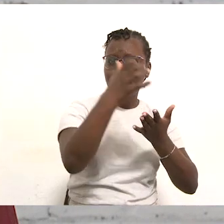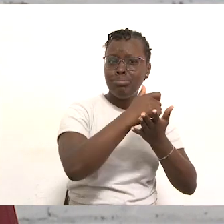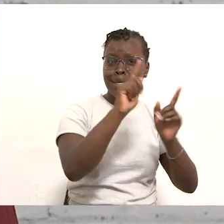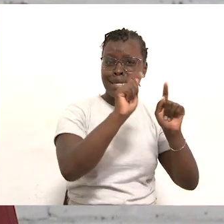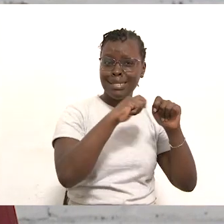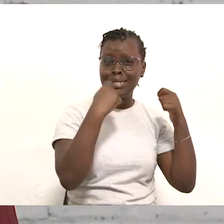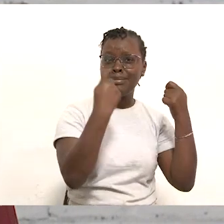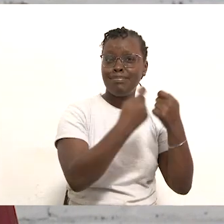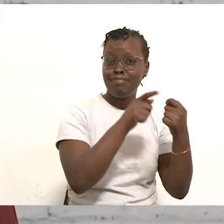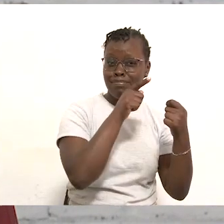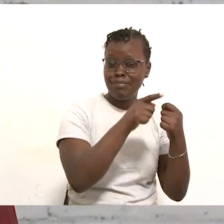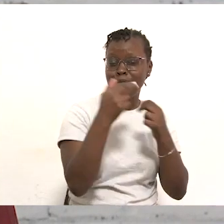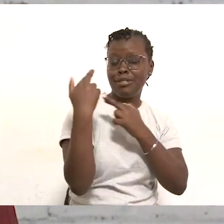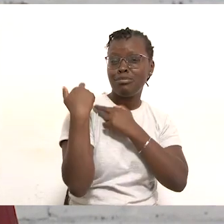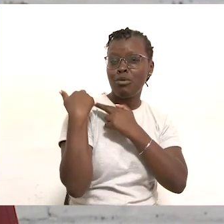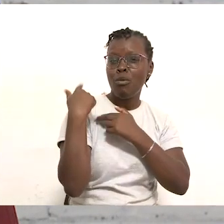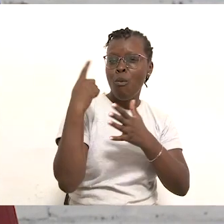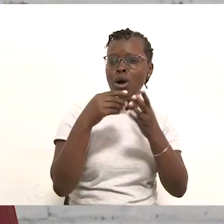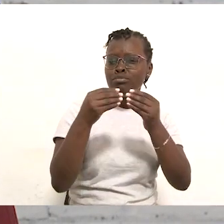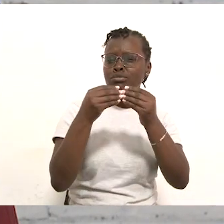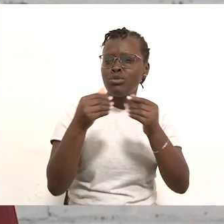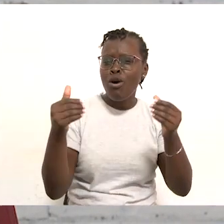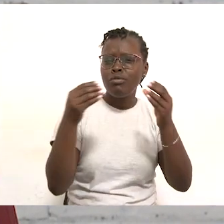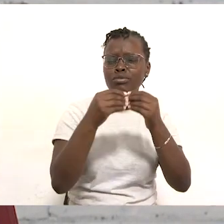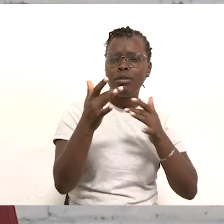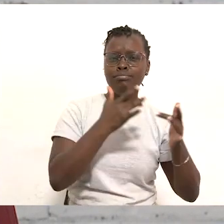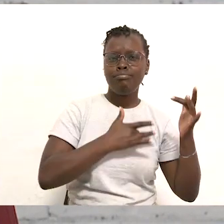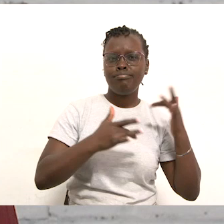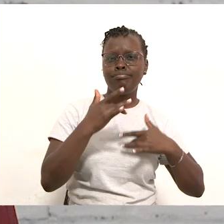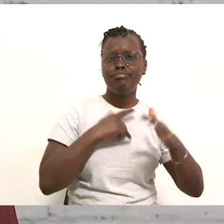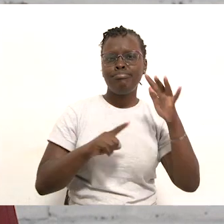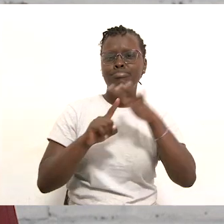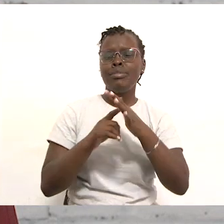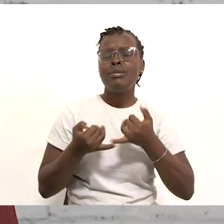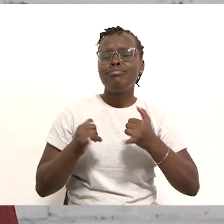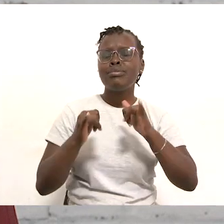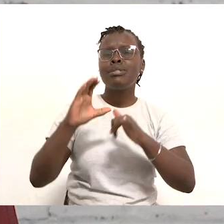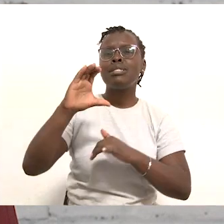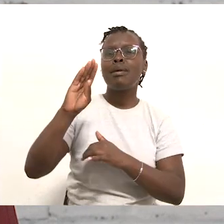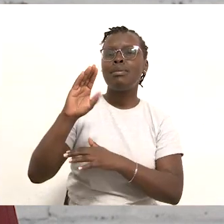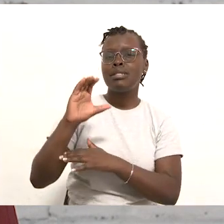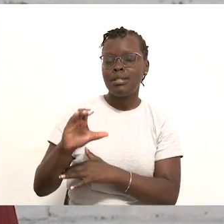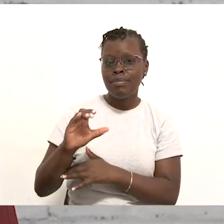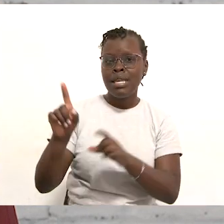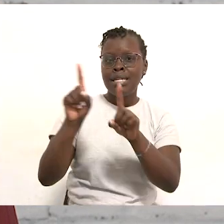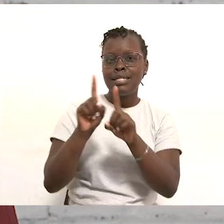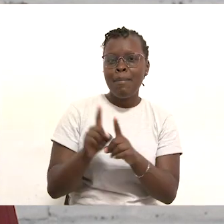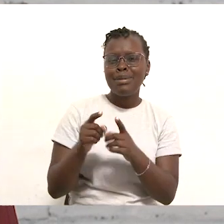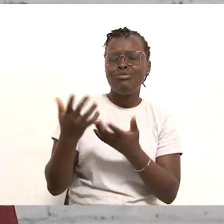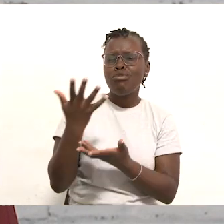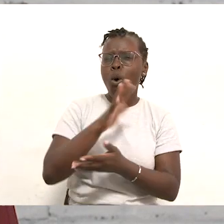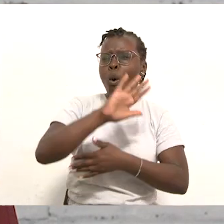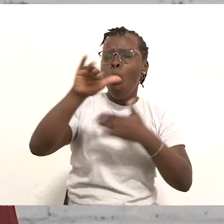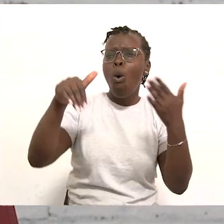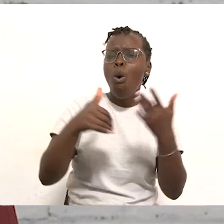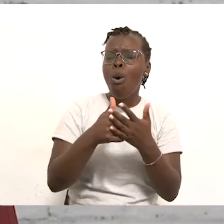in Kenya to address concerns raised by the public about the implementation of the competency-based curriculum, as well as the general need to